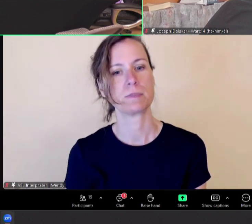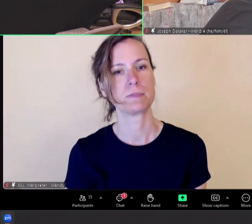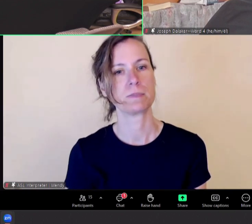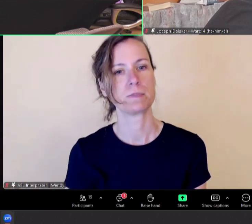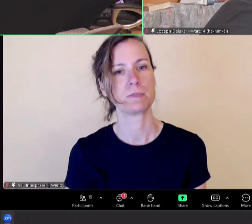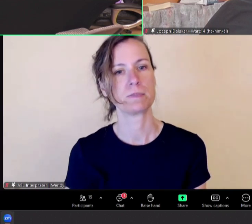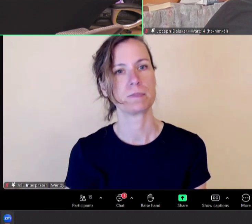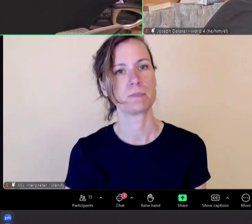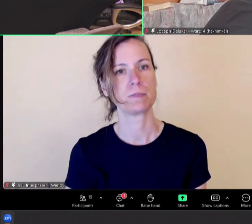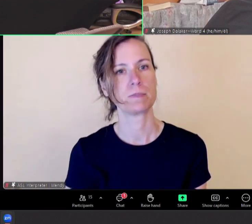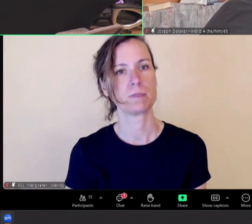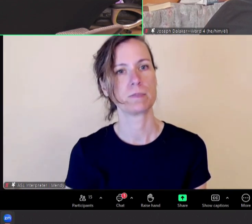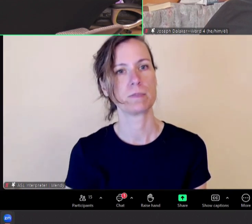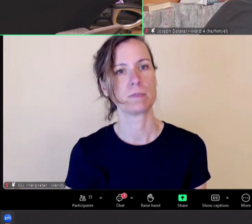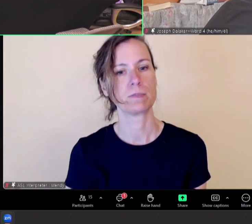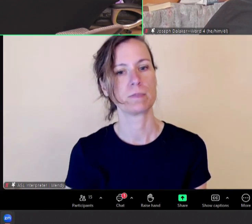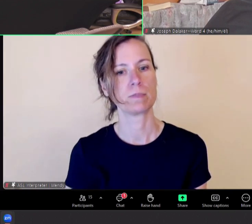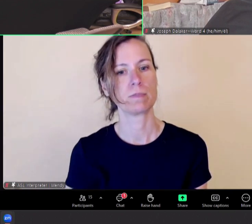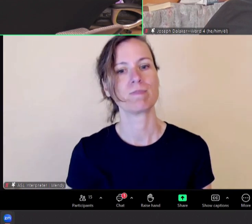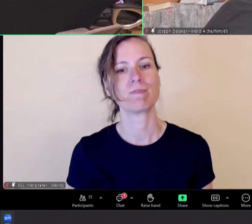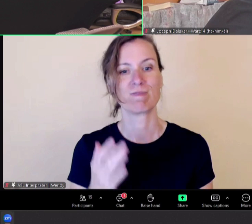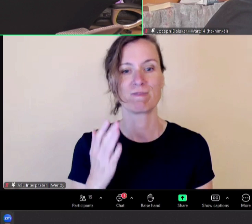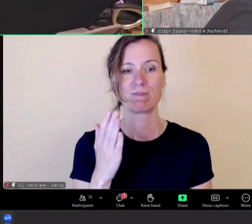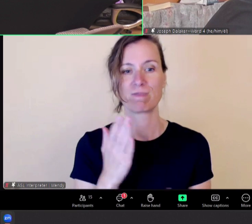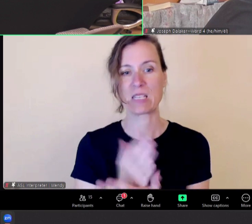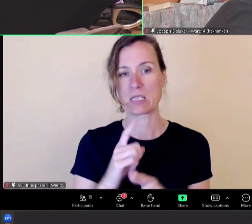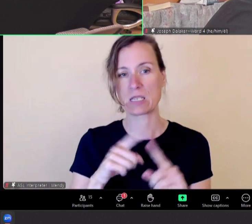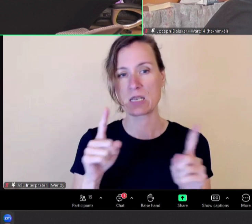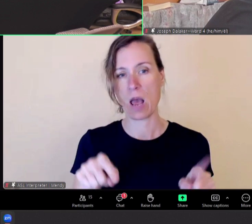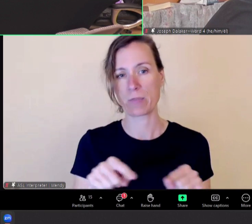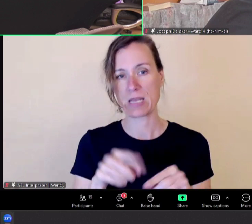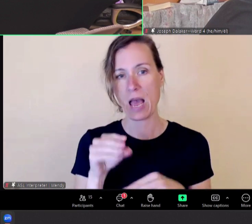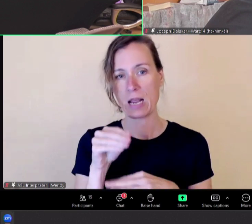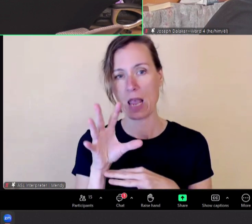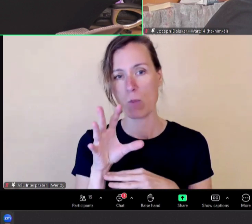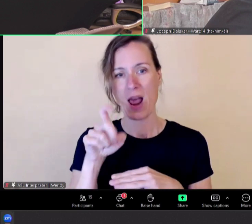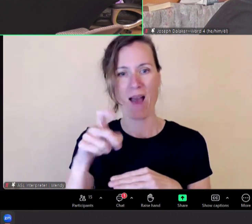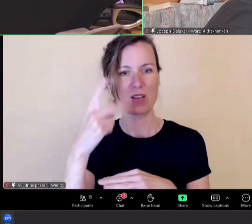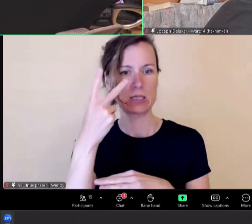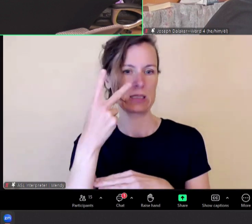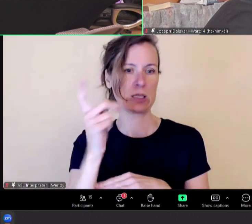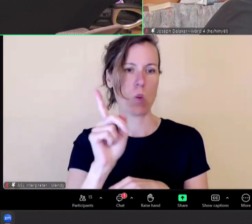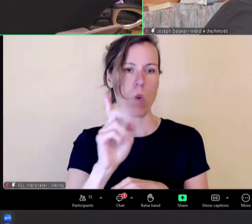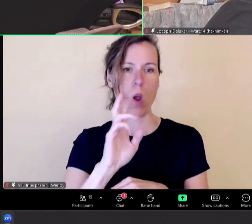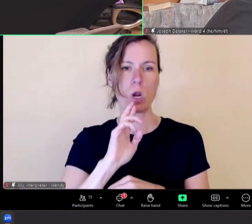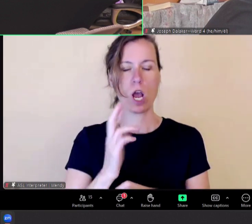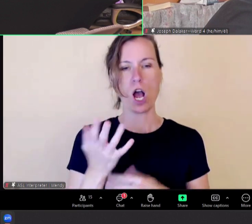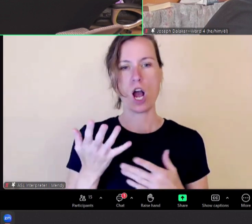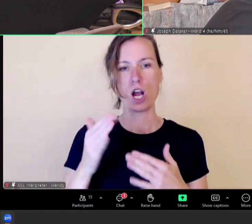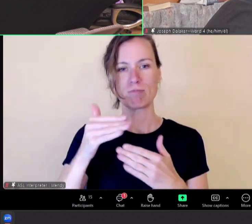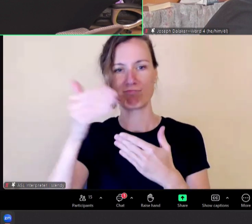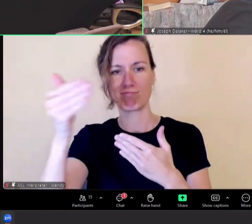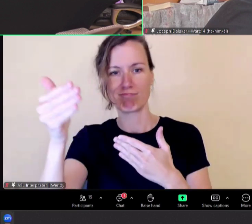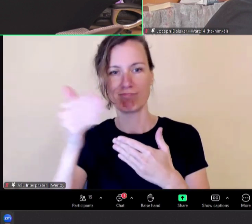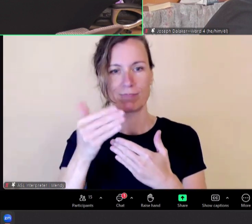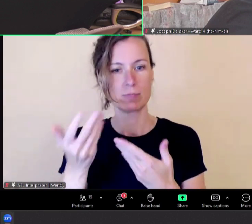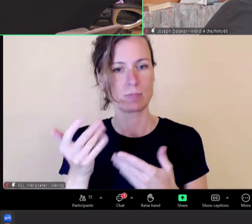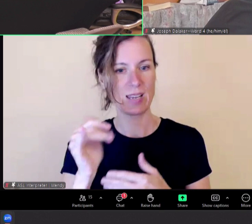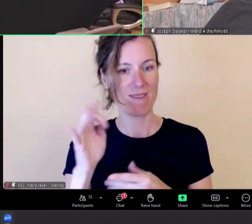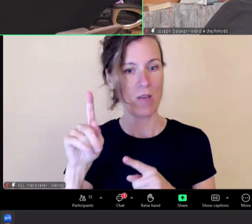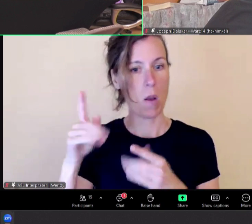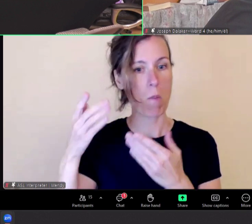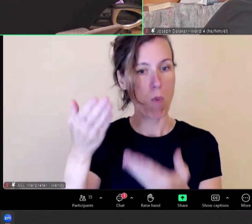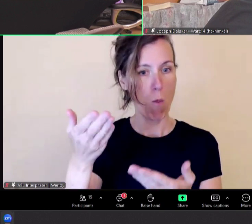I guess stop sign cameras, we'll just have to see where we are. If there's a proposal to look